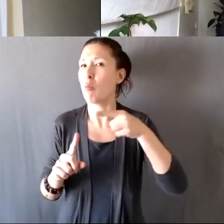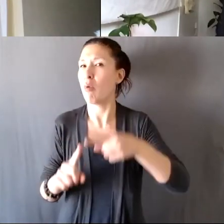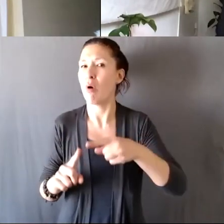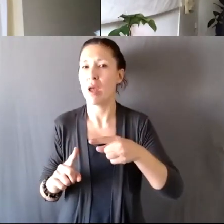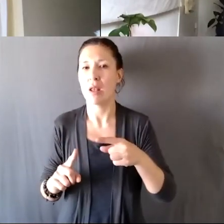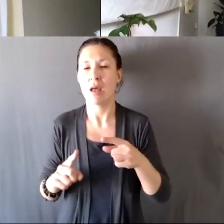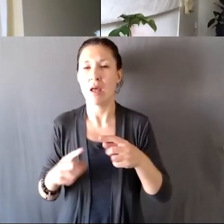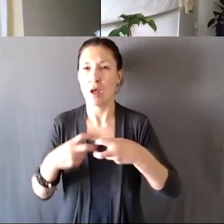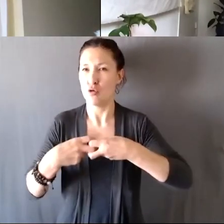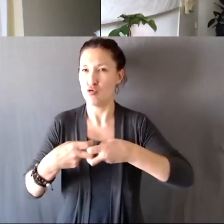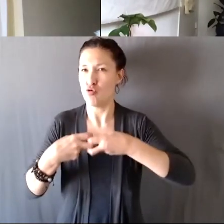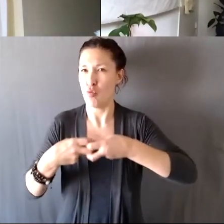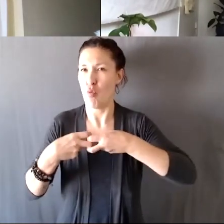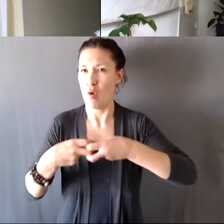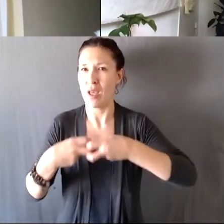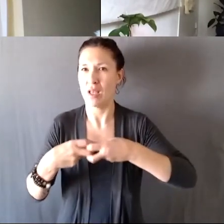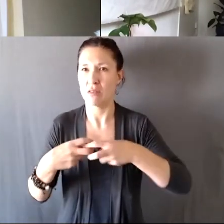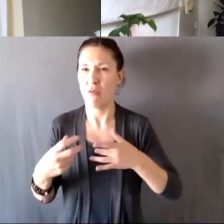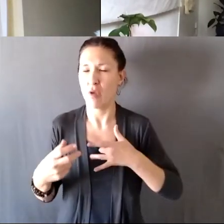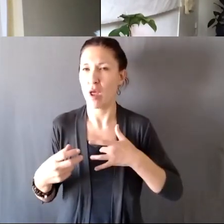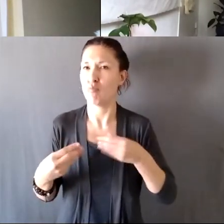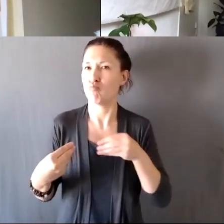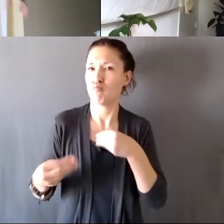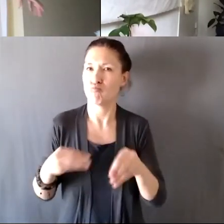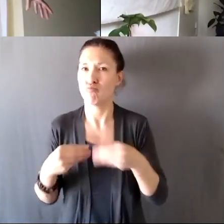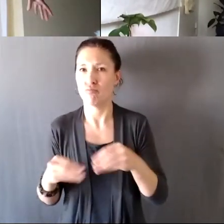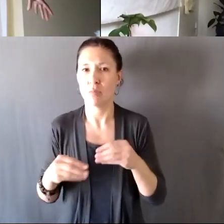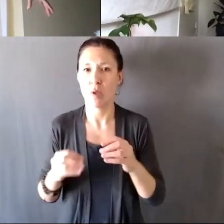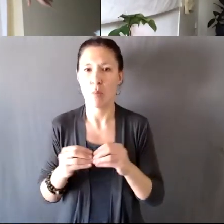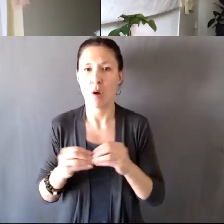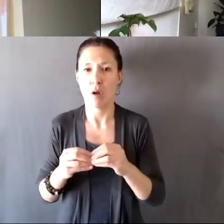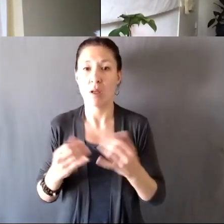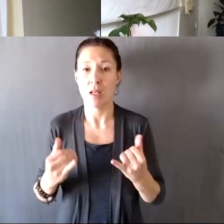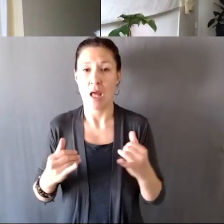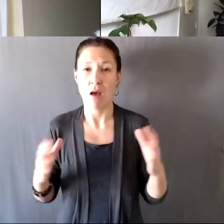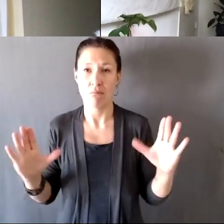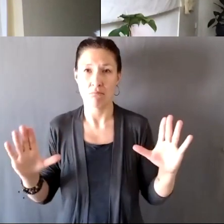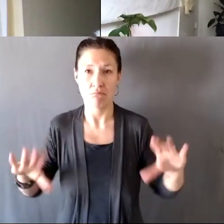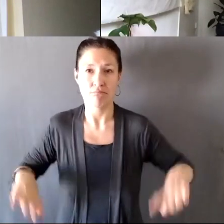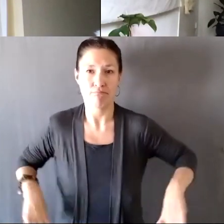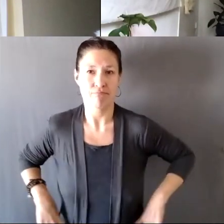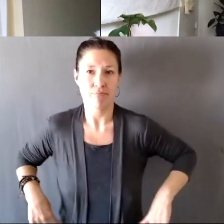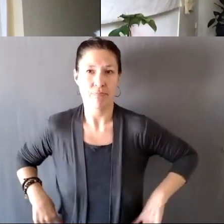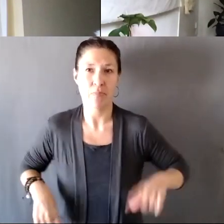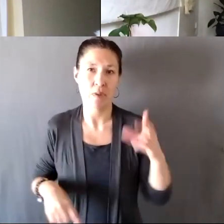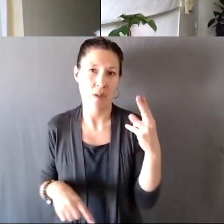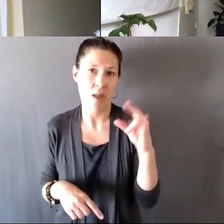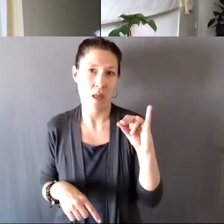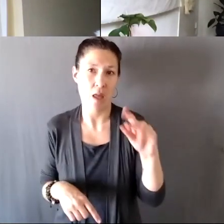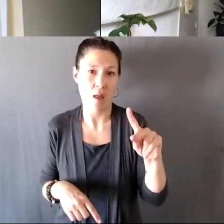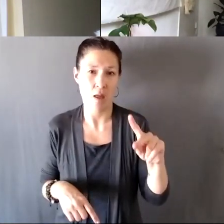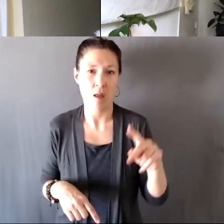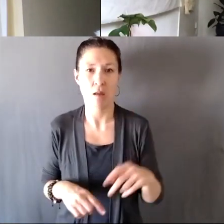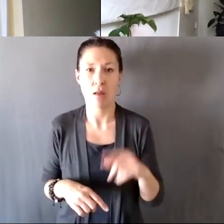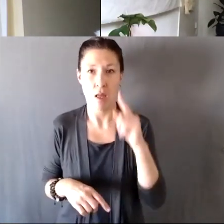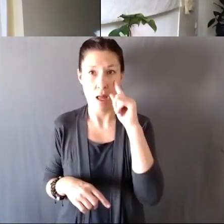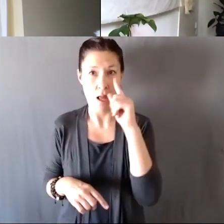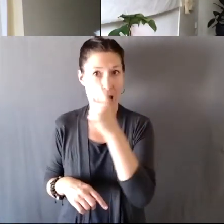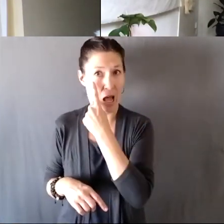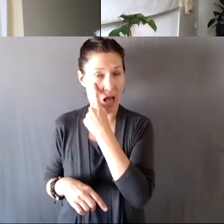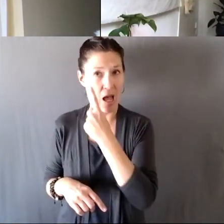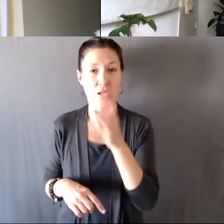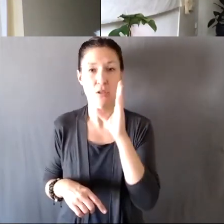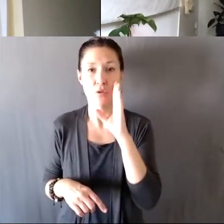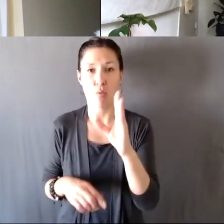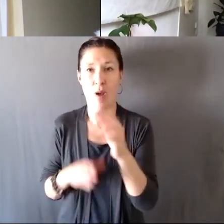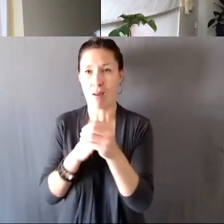begin with the head, placing the hands on the hip bones. And this one we lead with the eyes.